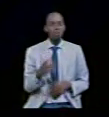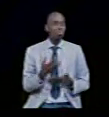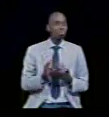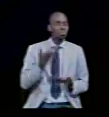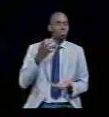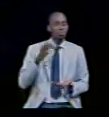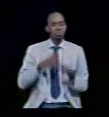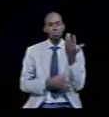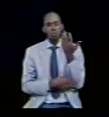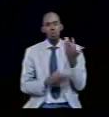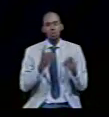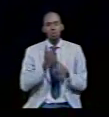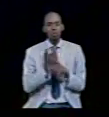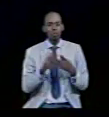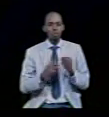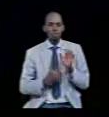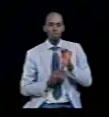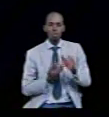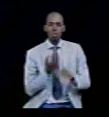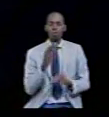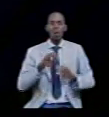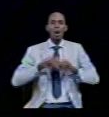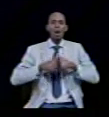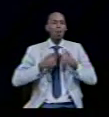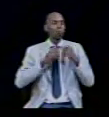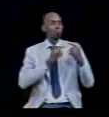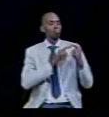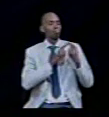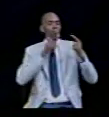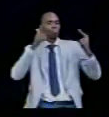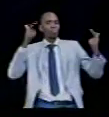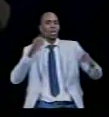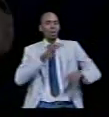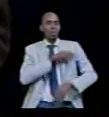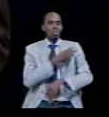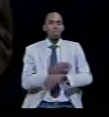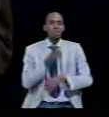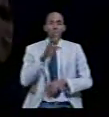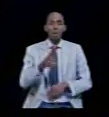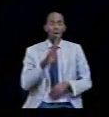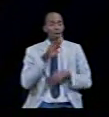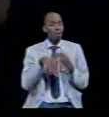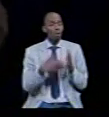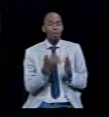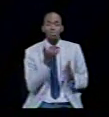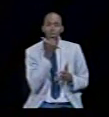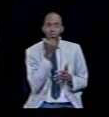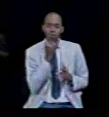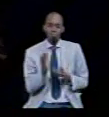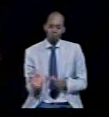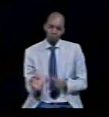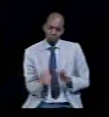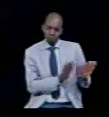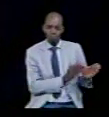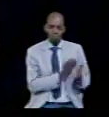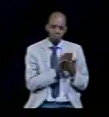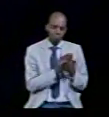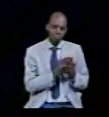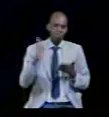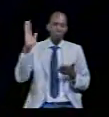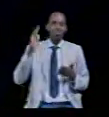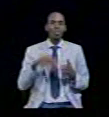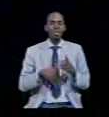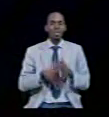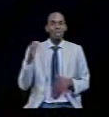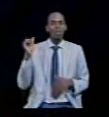how mighty and powerful you are, all those iniquities, toss them aside and cast them away by